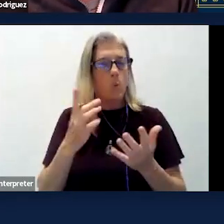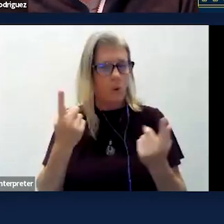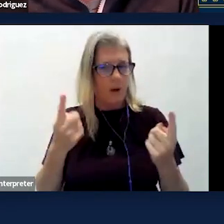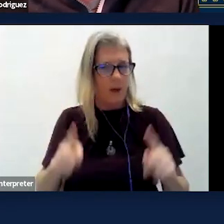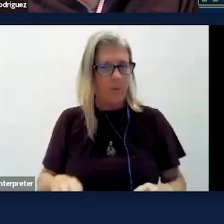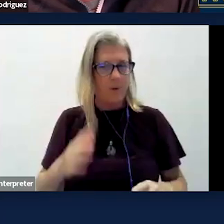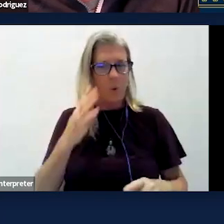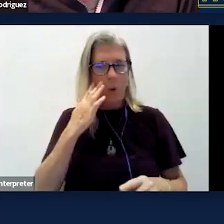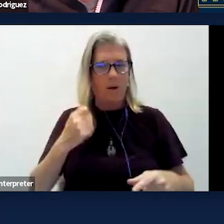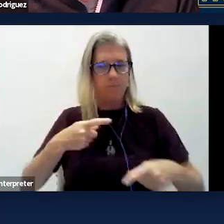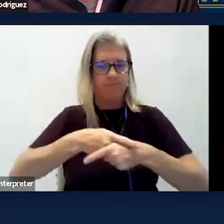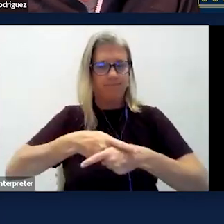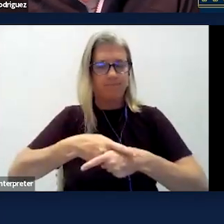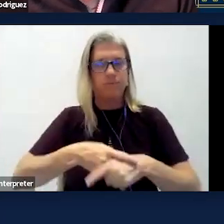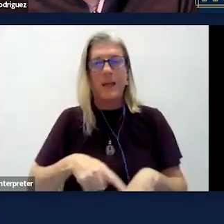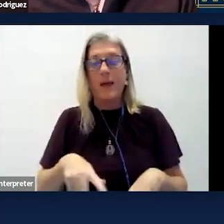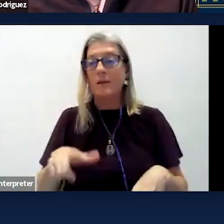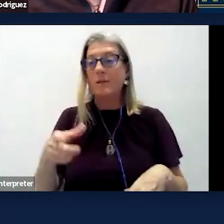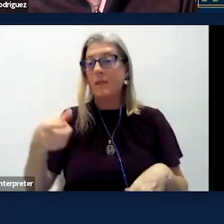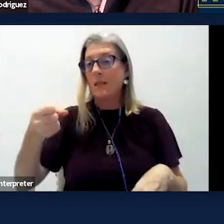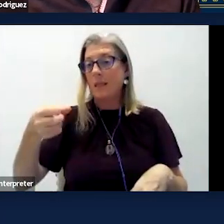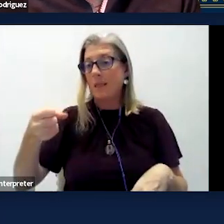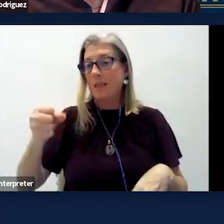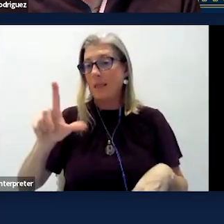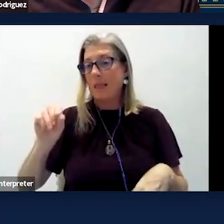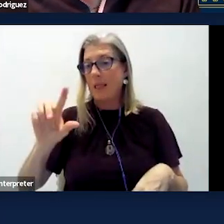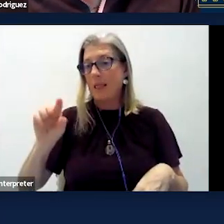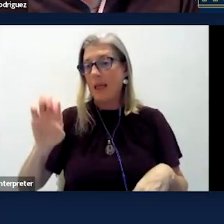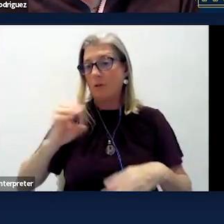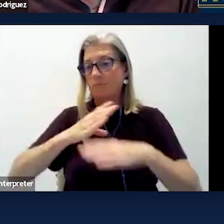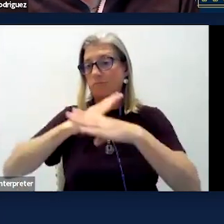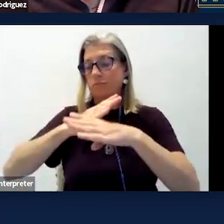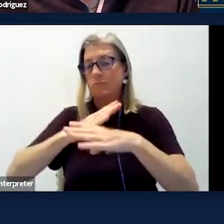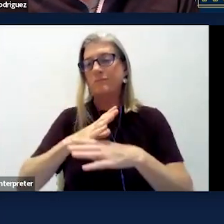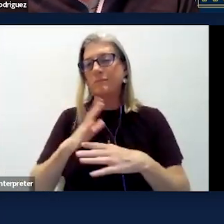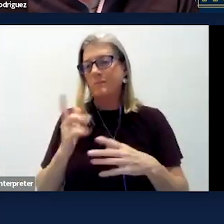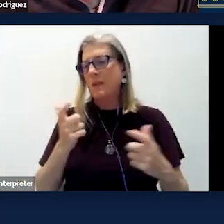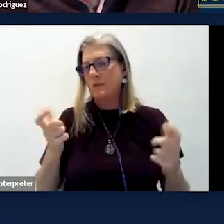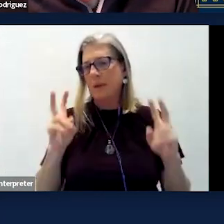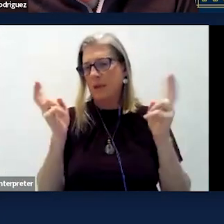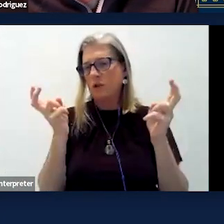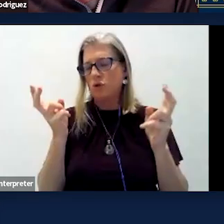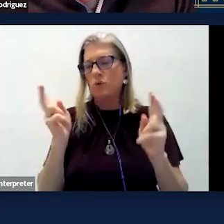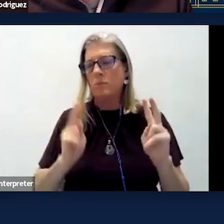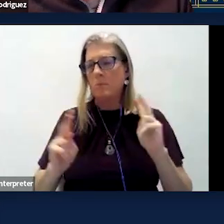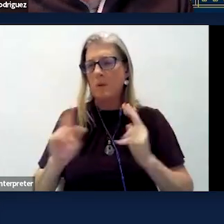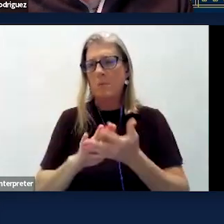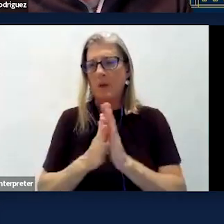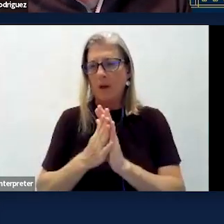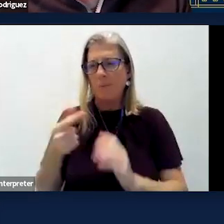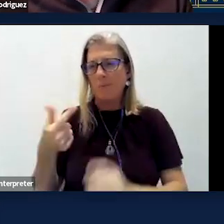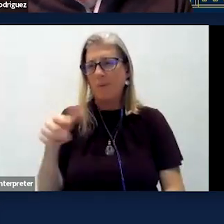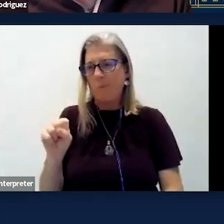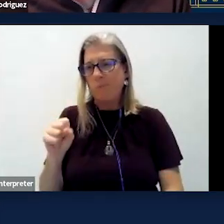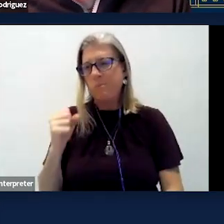trouble? Obviously lactose for is one big thing, as you mentioned, because people do get gassy